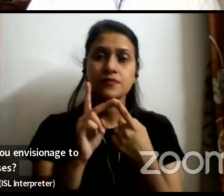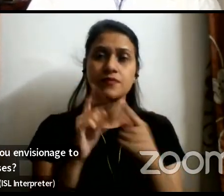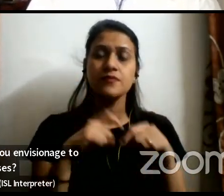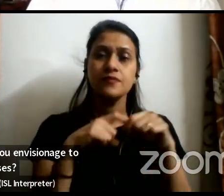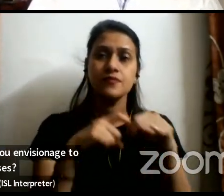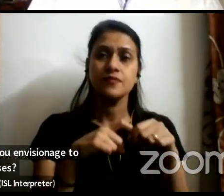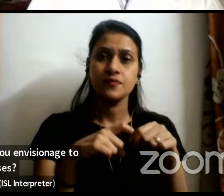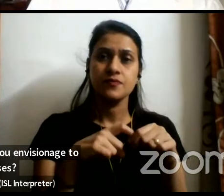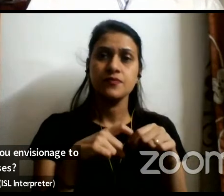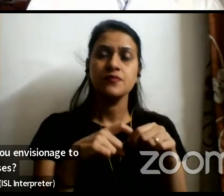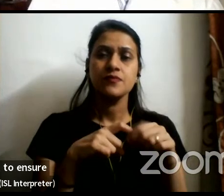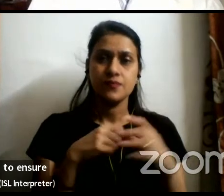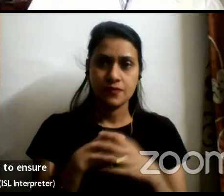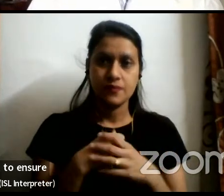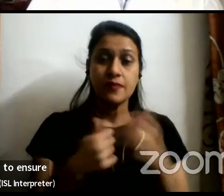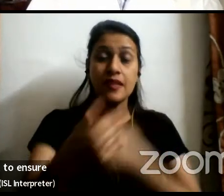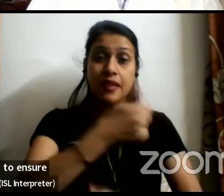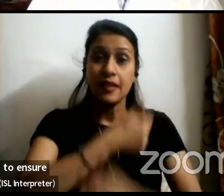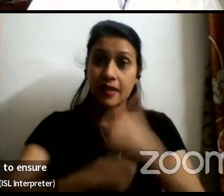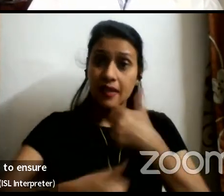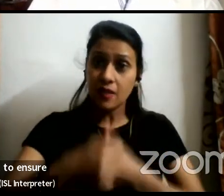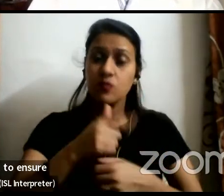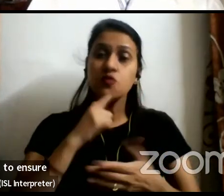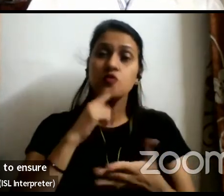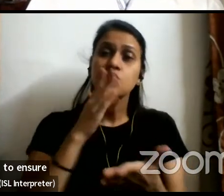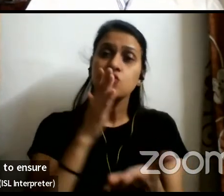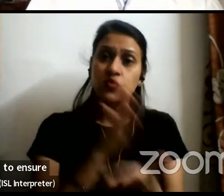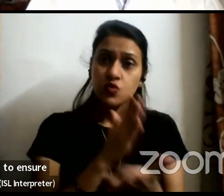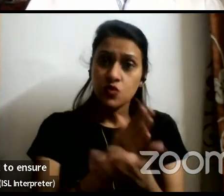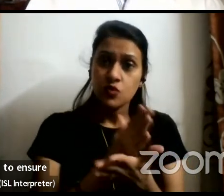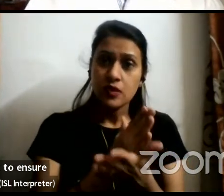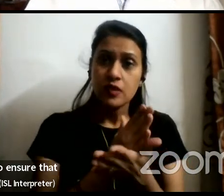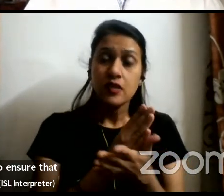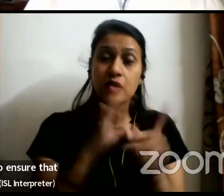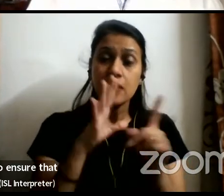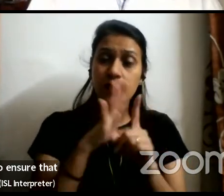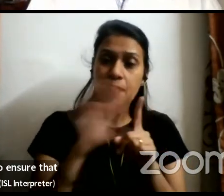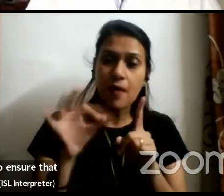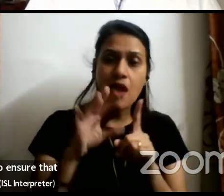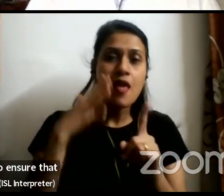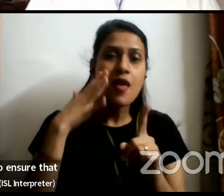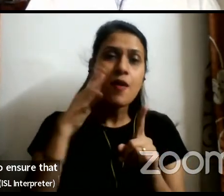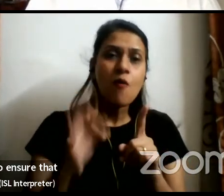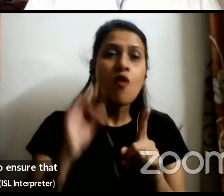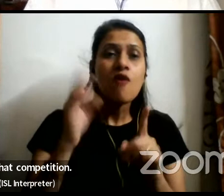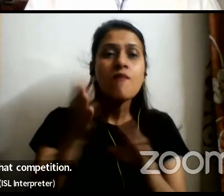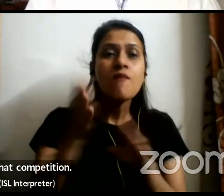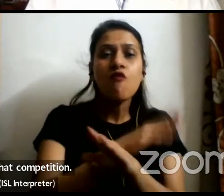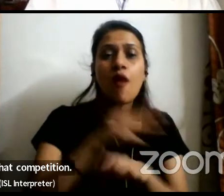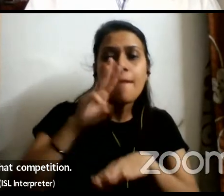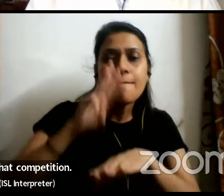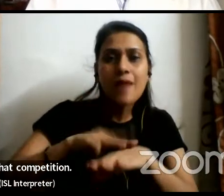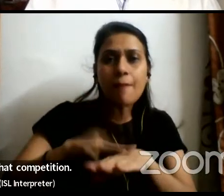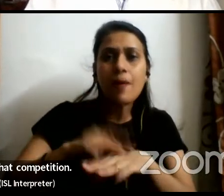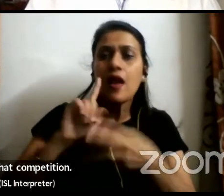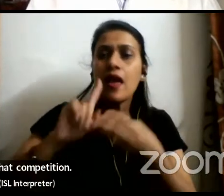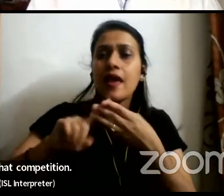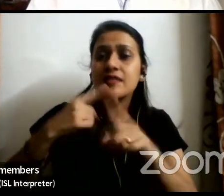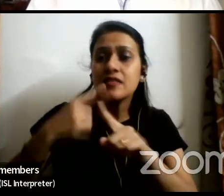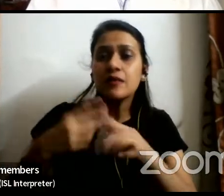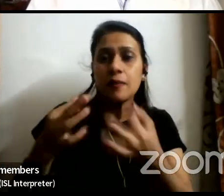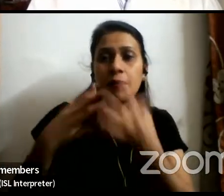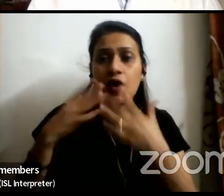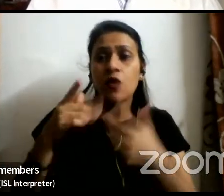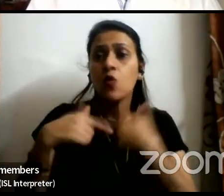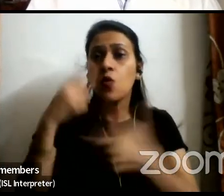that competition matters are also heard before members with expertise. Do you think there is a need